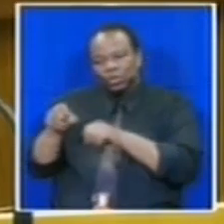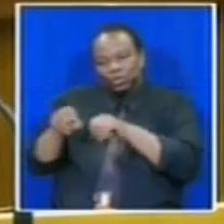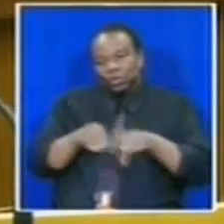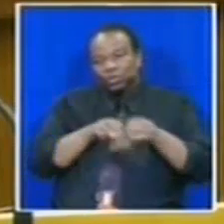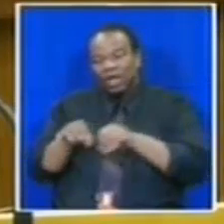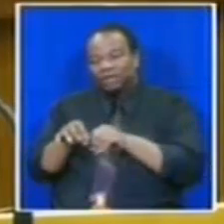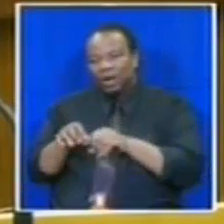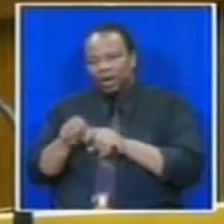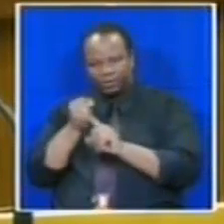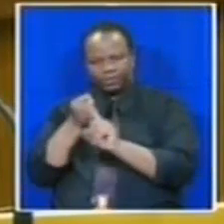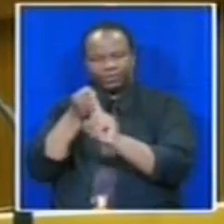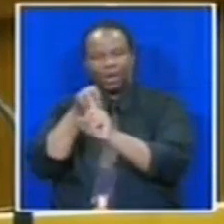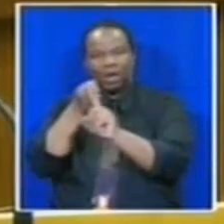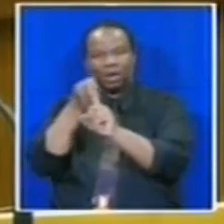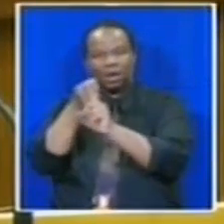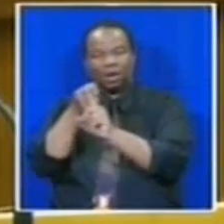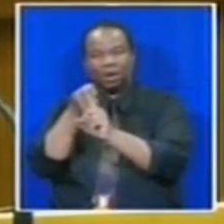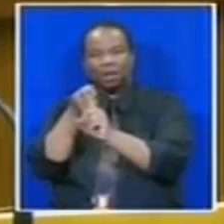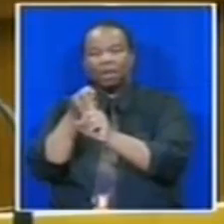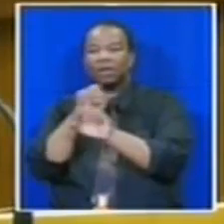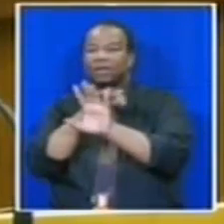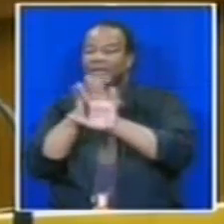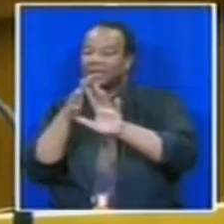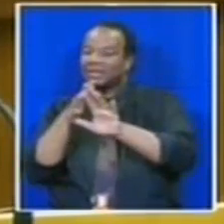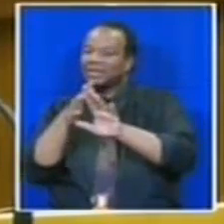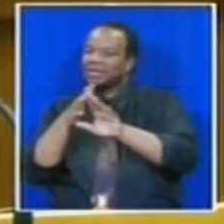The tireless exertions and passionate concern